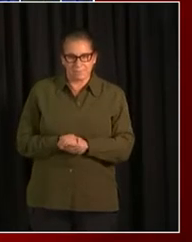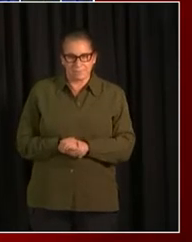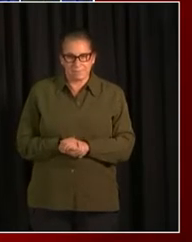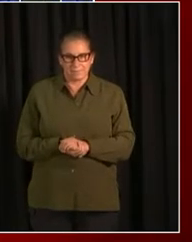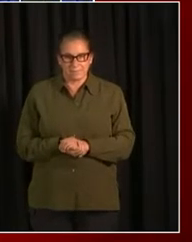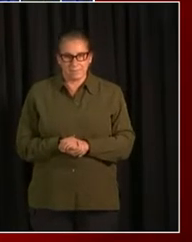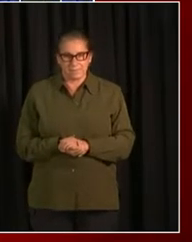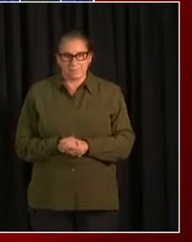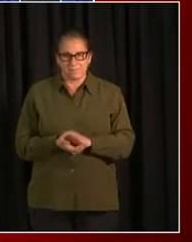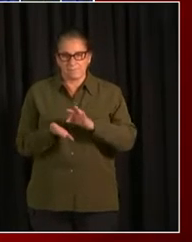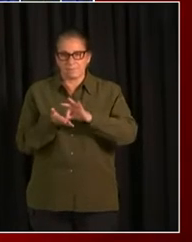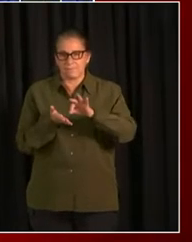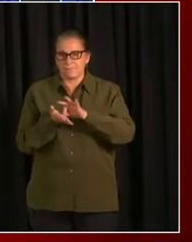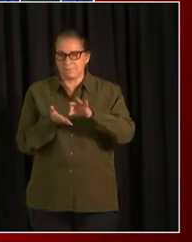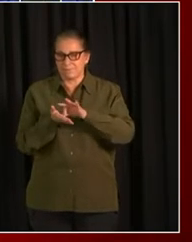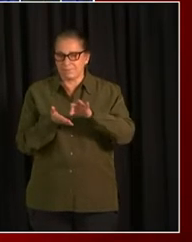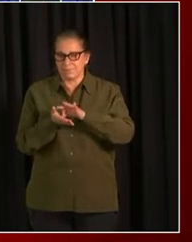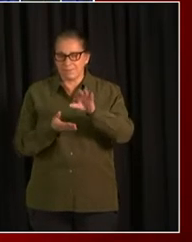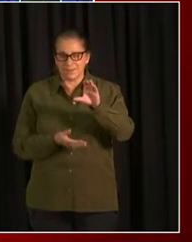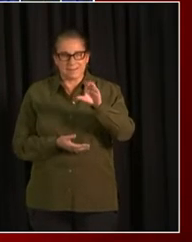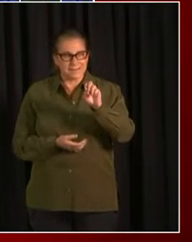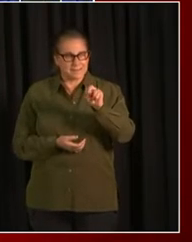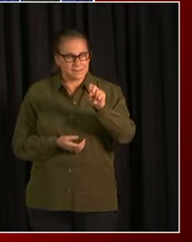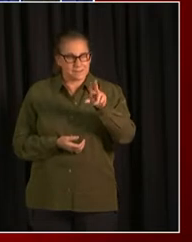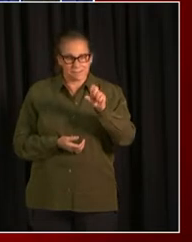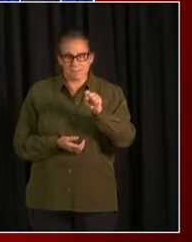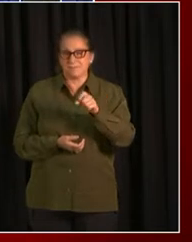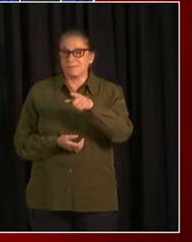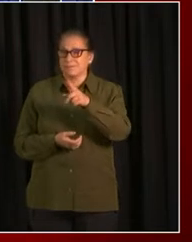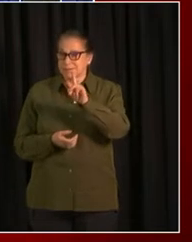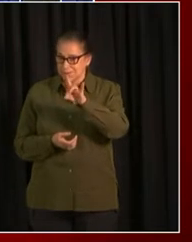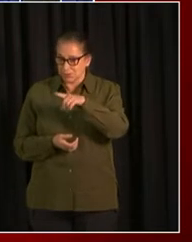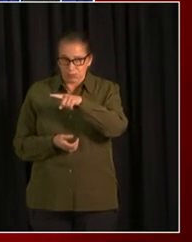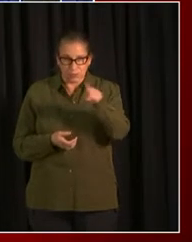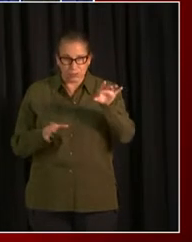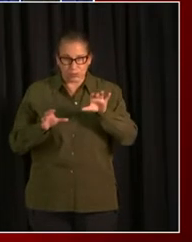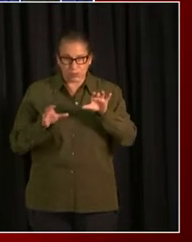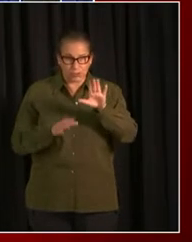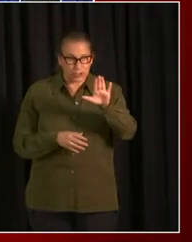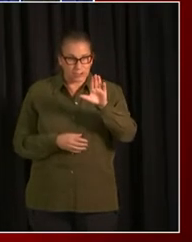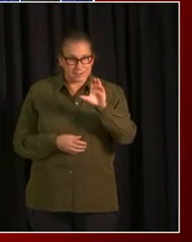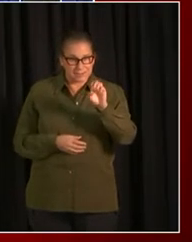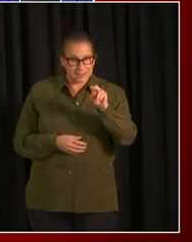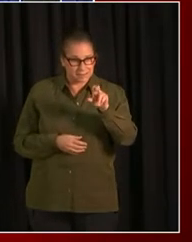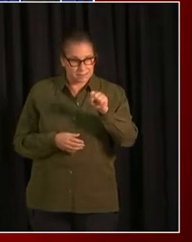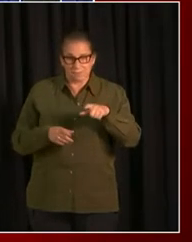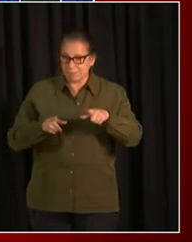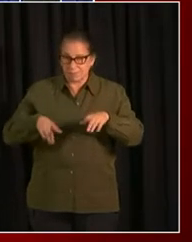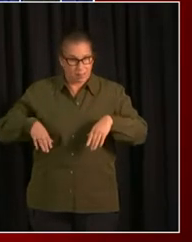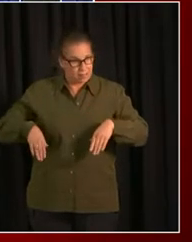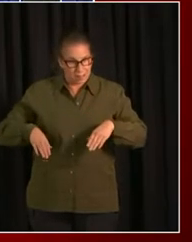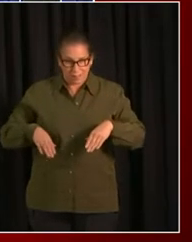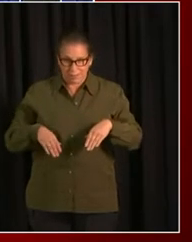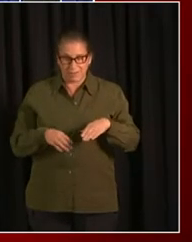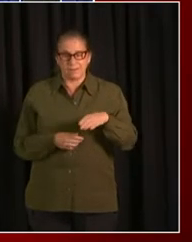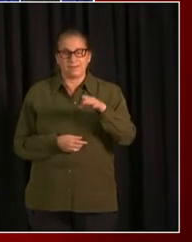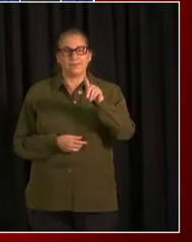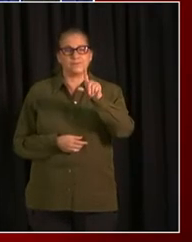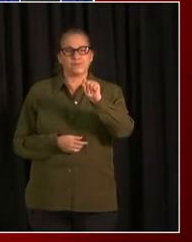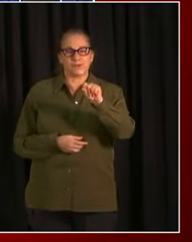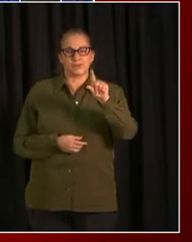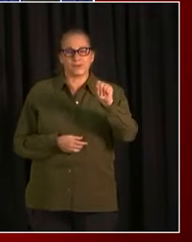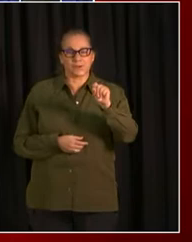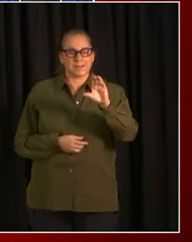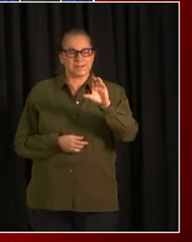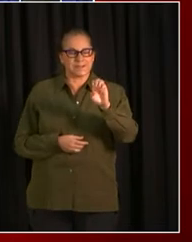do tonight. If you haven't done so, just by going to 2020census.gov, we want to make sure that every resident in all 8 wards is